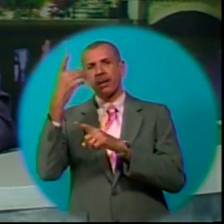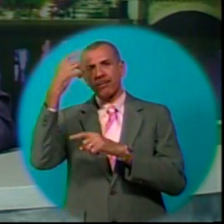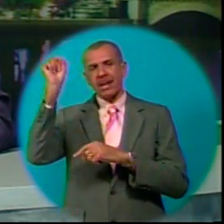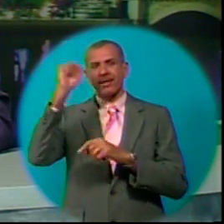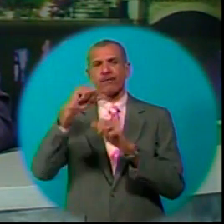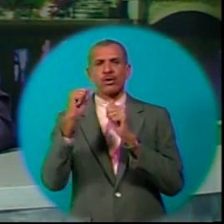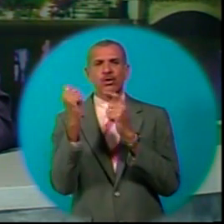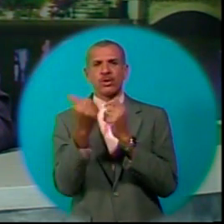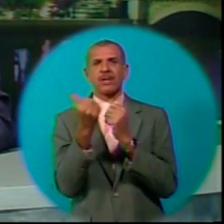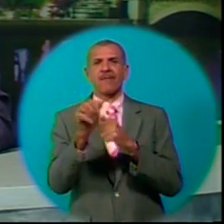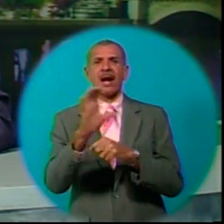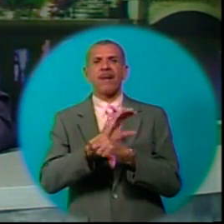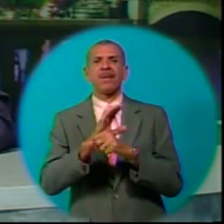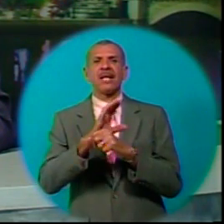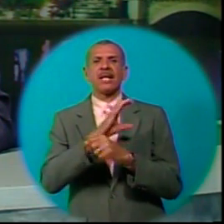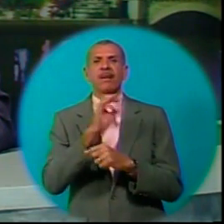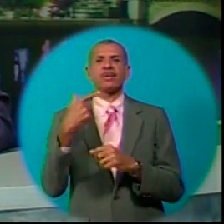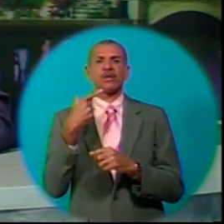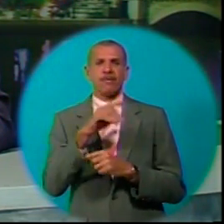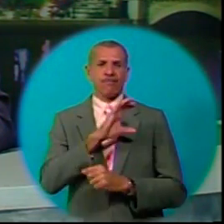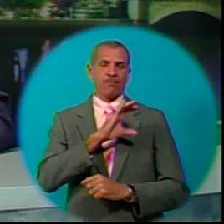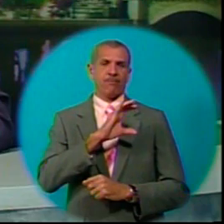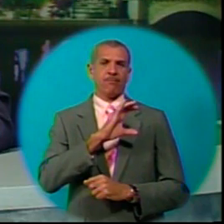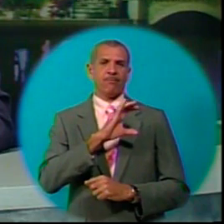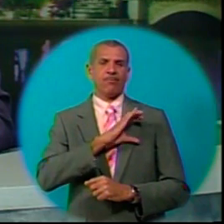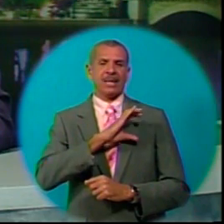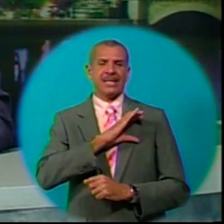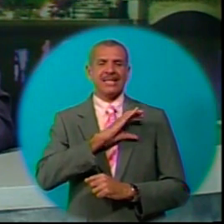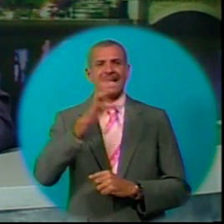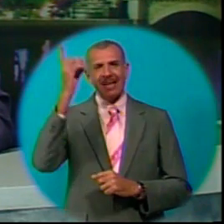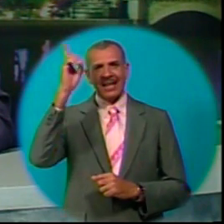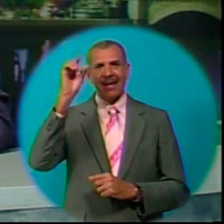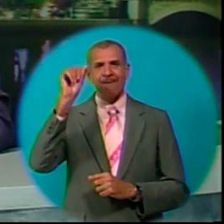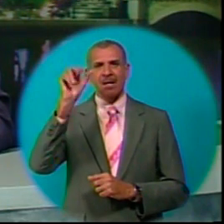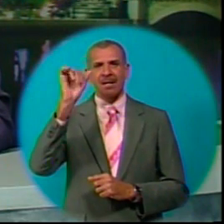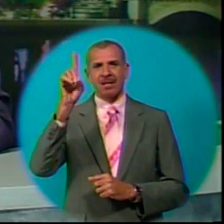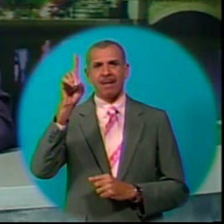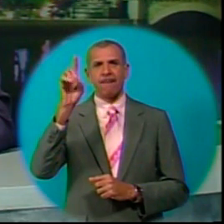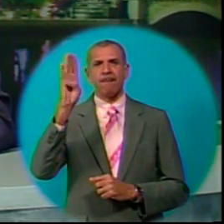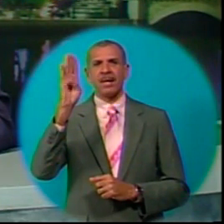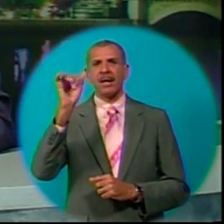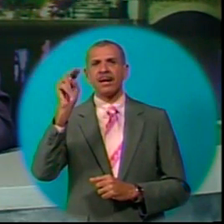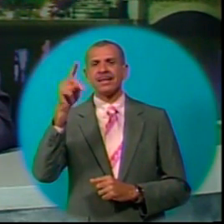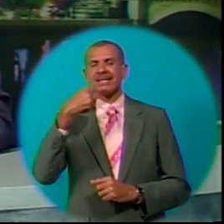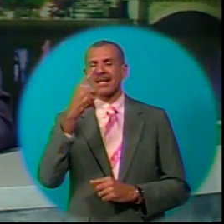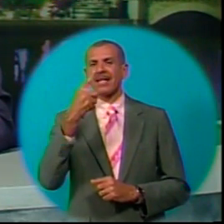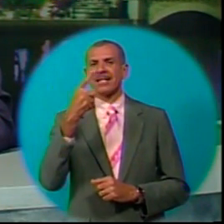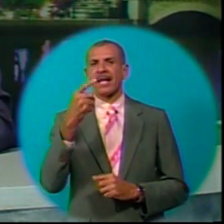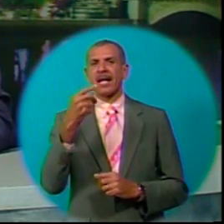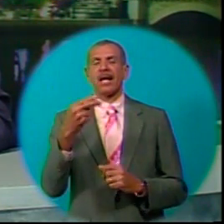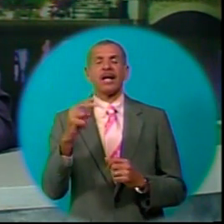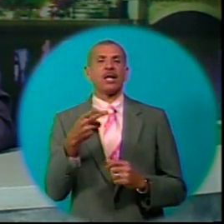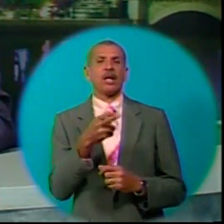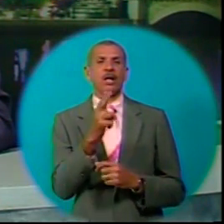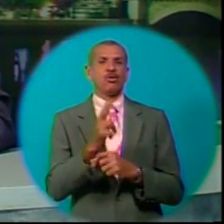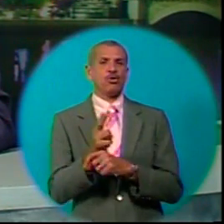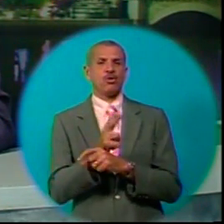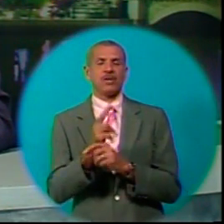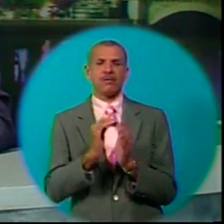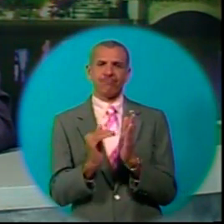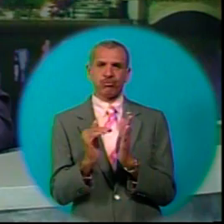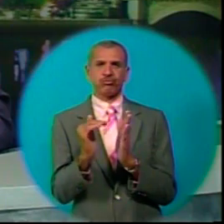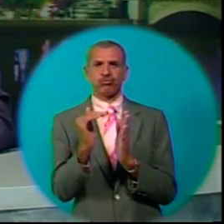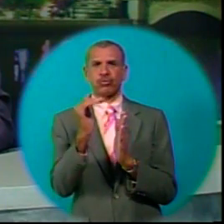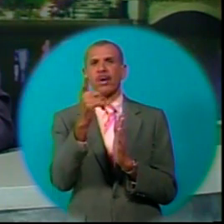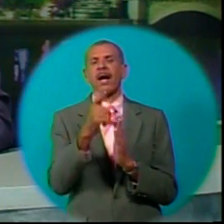the Association of Caribbean Commissioners of Police, David Baines, are seeing spikes in gun-related violence. In an exclusive interview